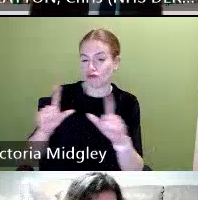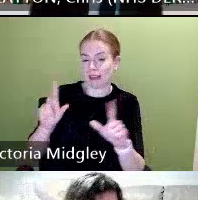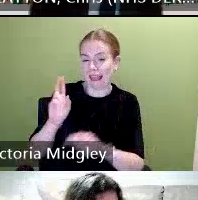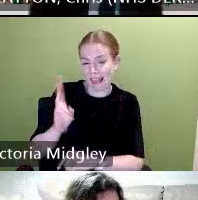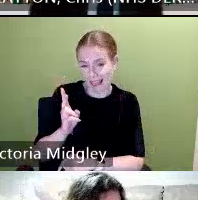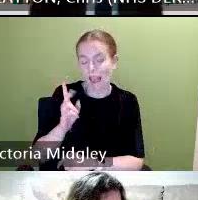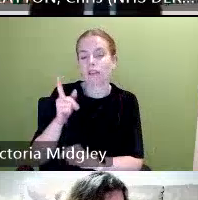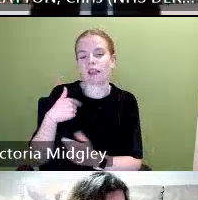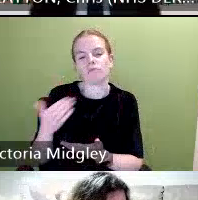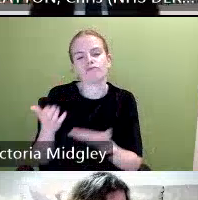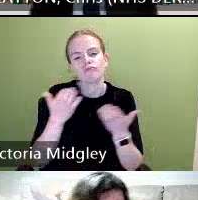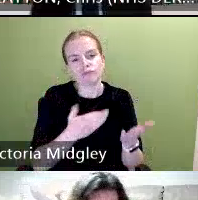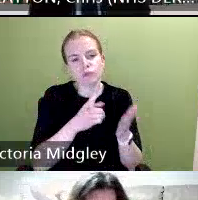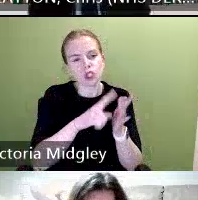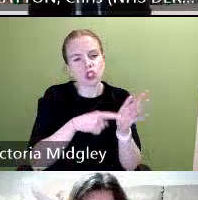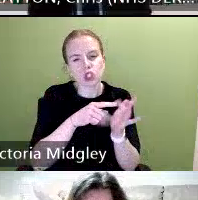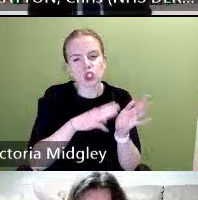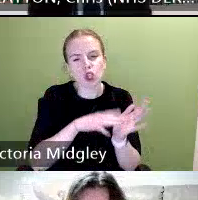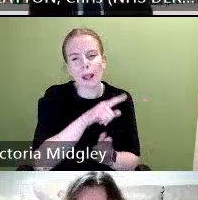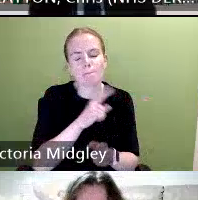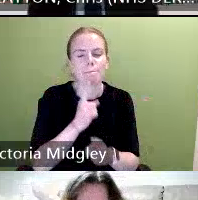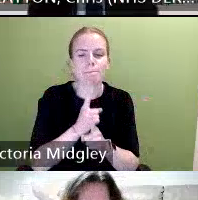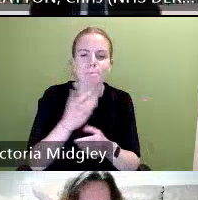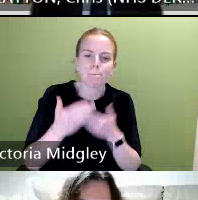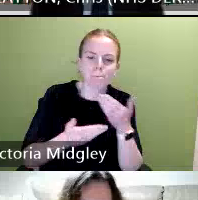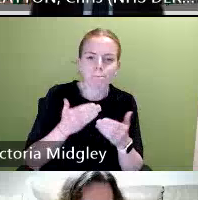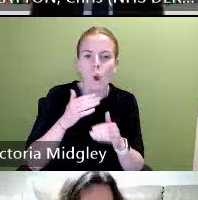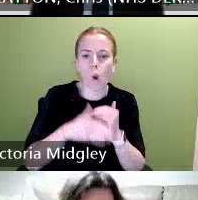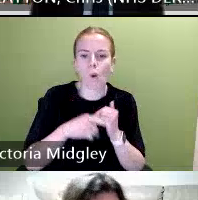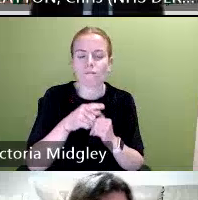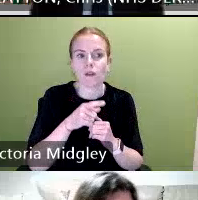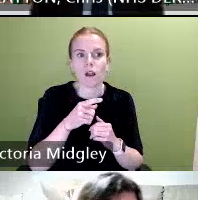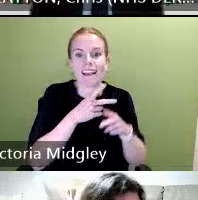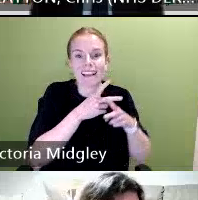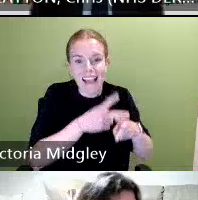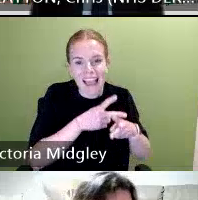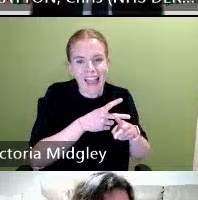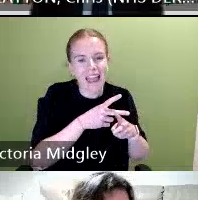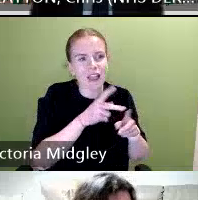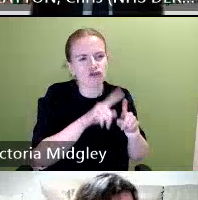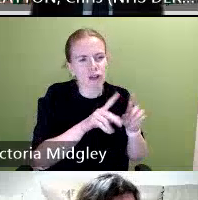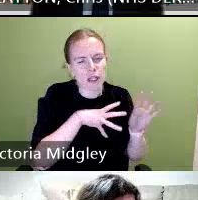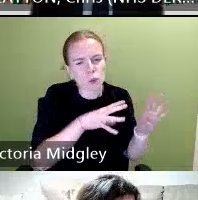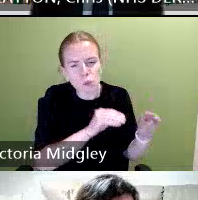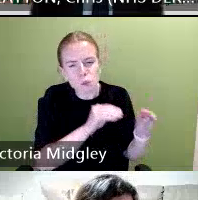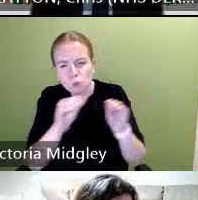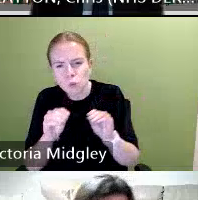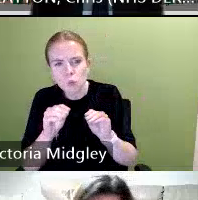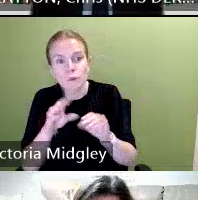about moving care closer to communities. So I'm going to share my screen, bear with me.